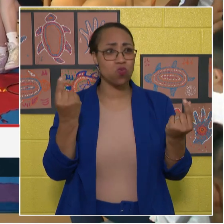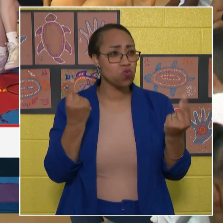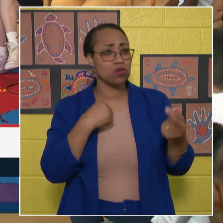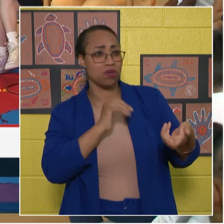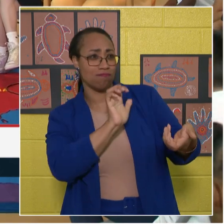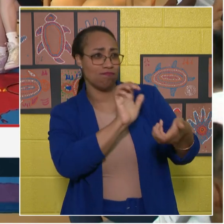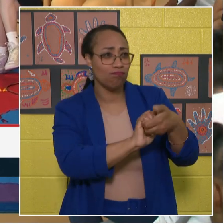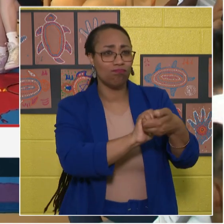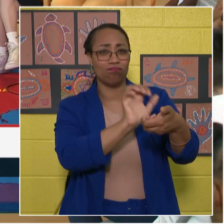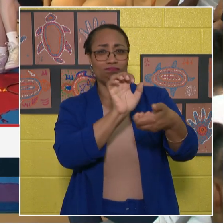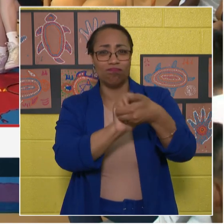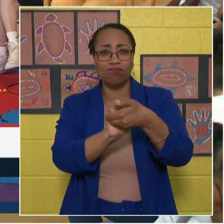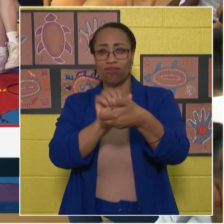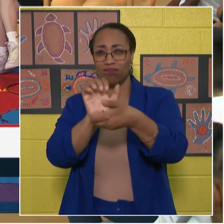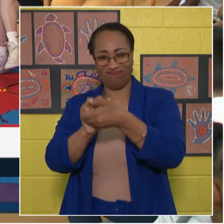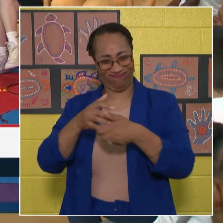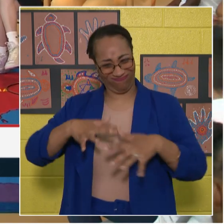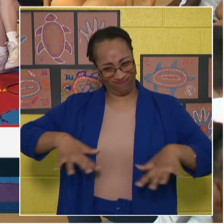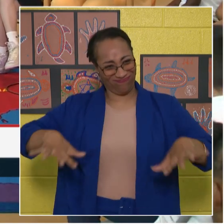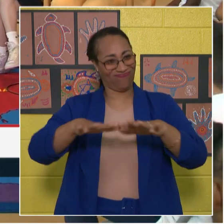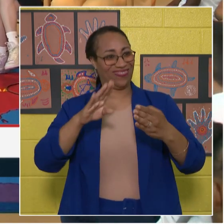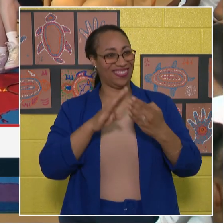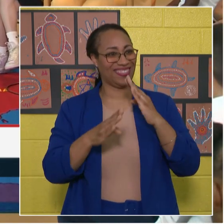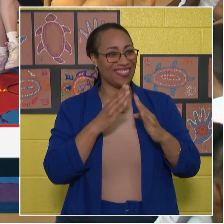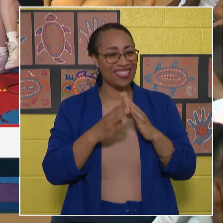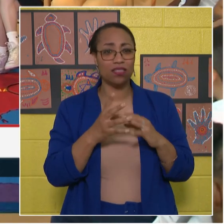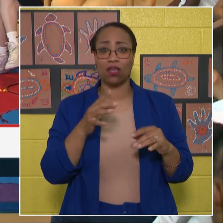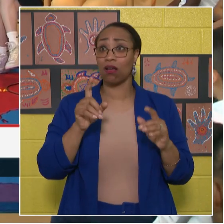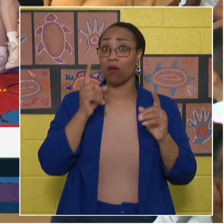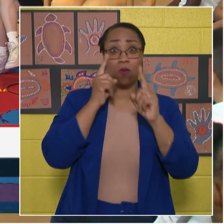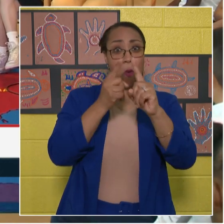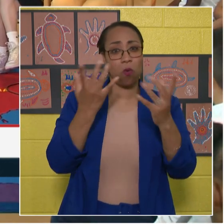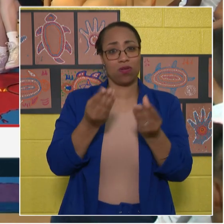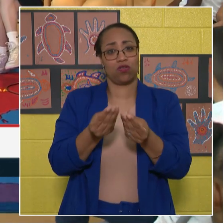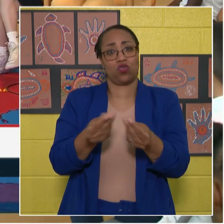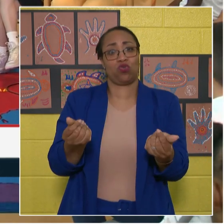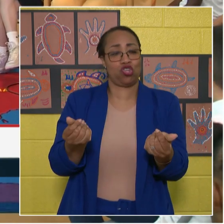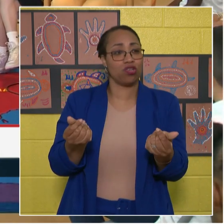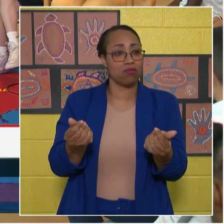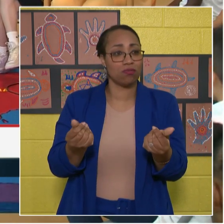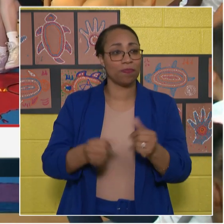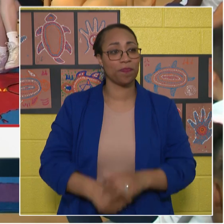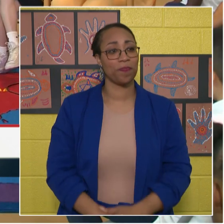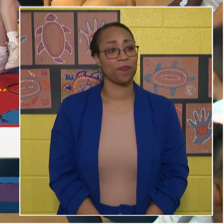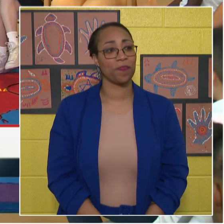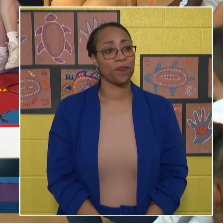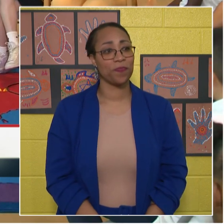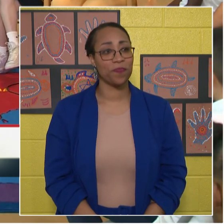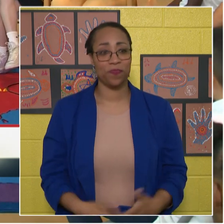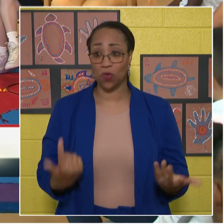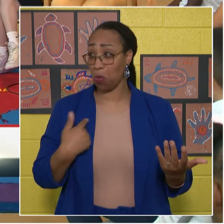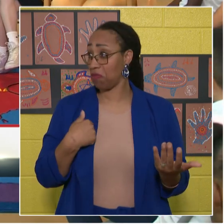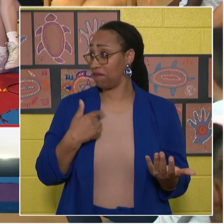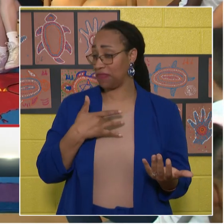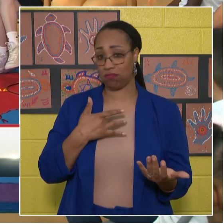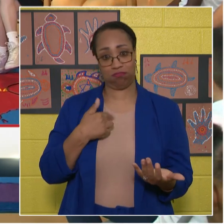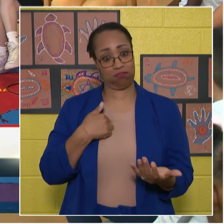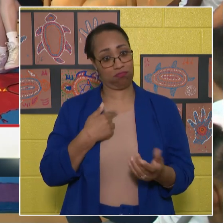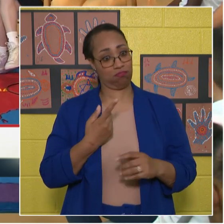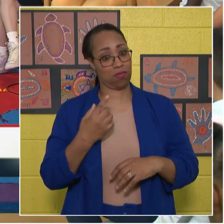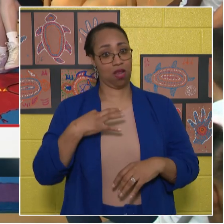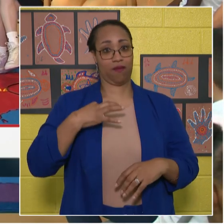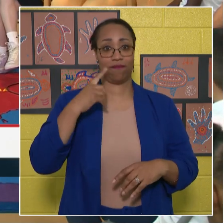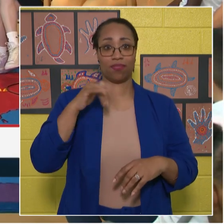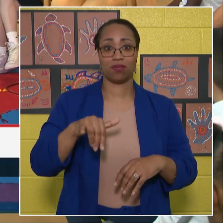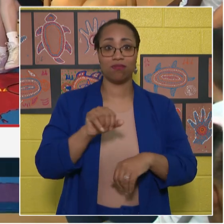we seek. And so I feel well suited to deal for those tough problems because I've now gained